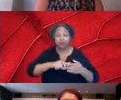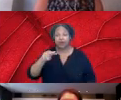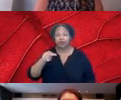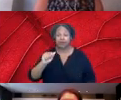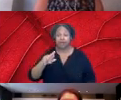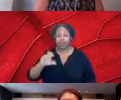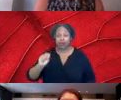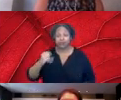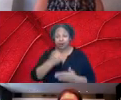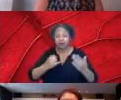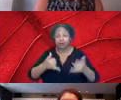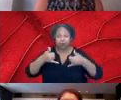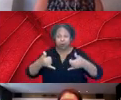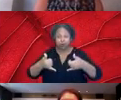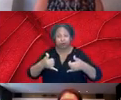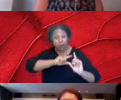Awards with them as well.